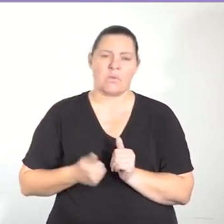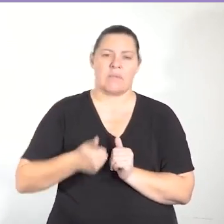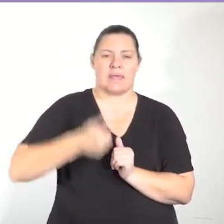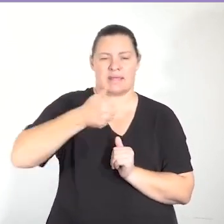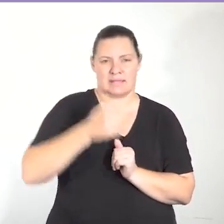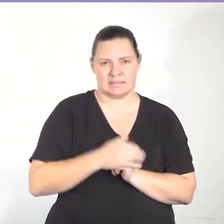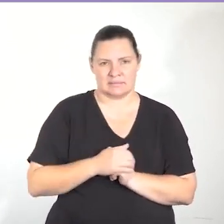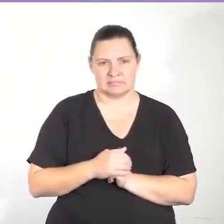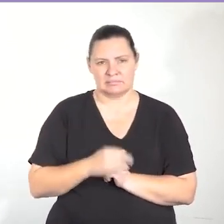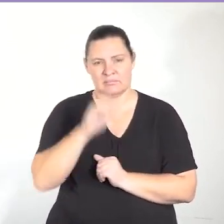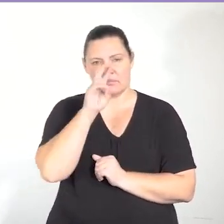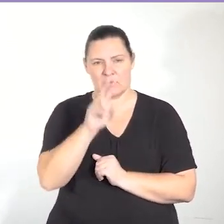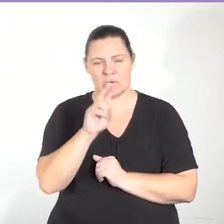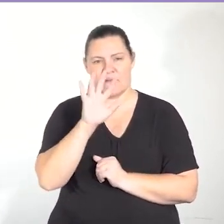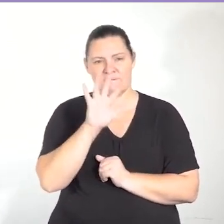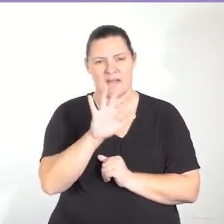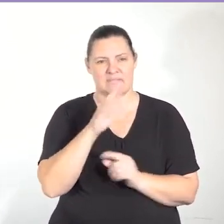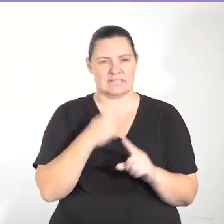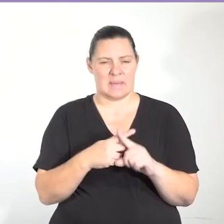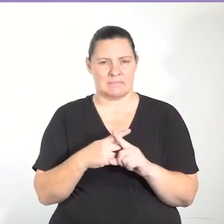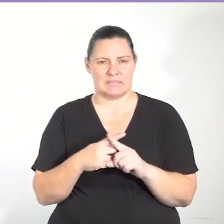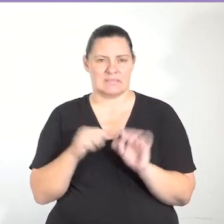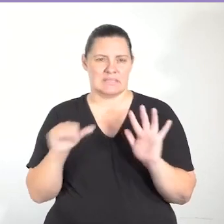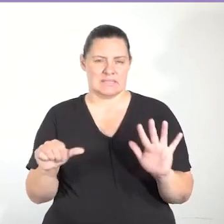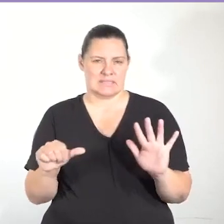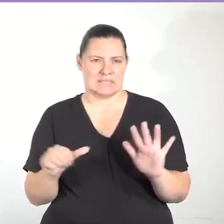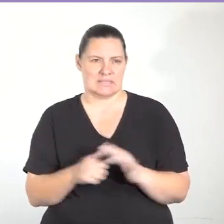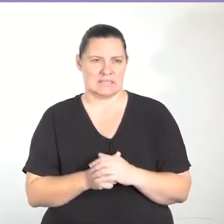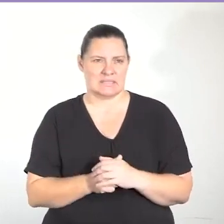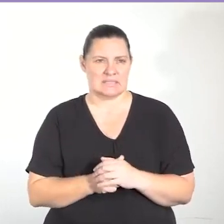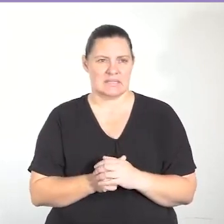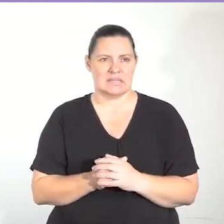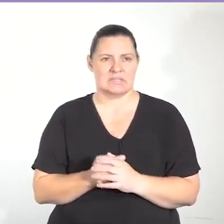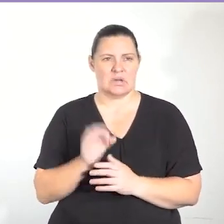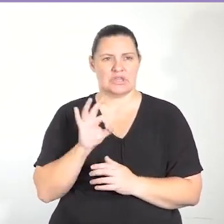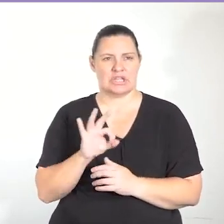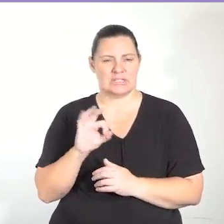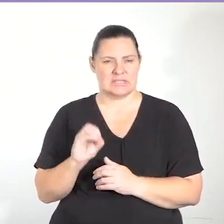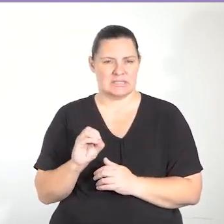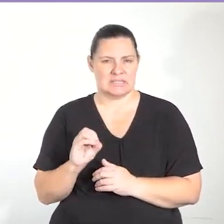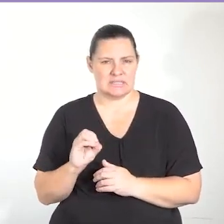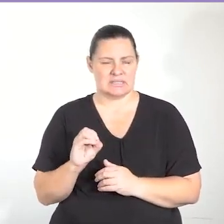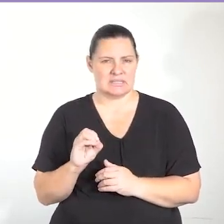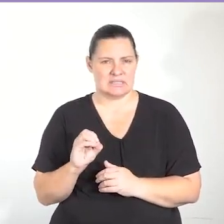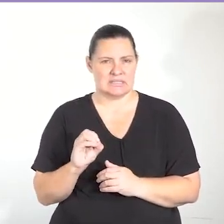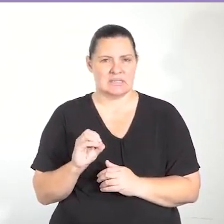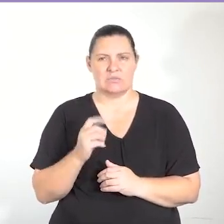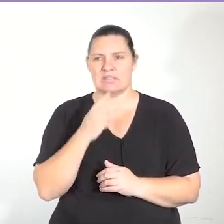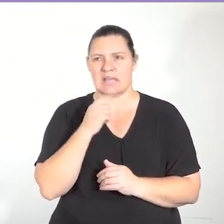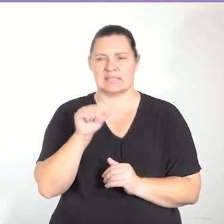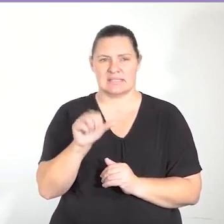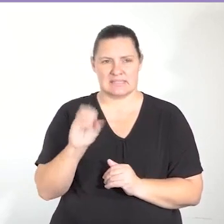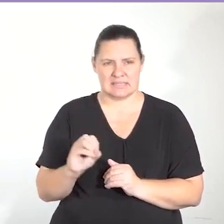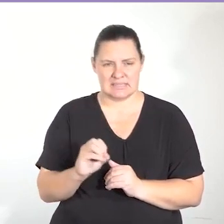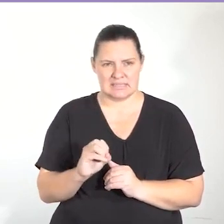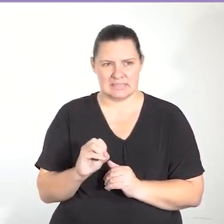to go back. If I look at 5 multiplied by 6, we said there it was 30. But if I say 5 multiplied by